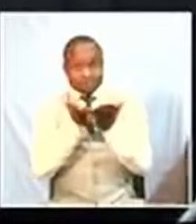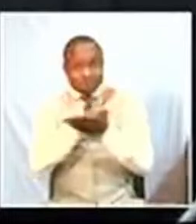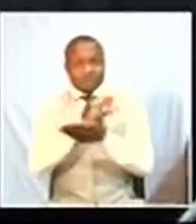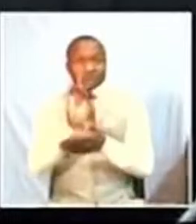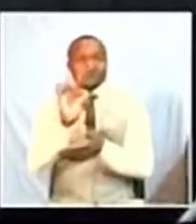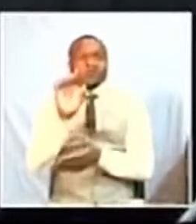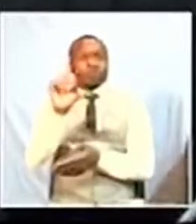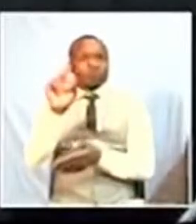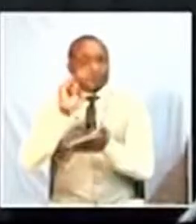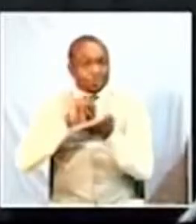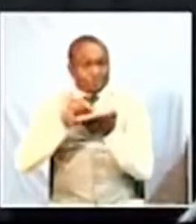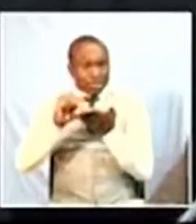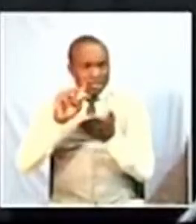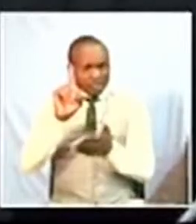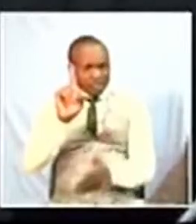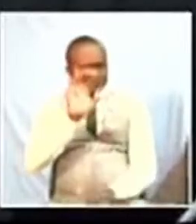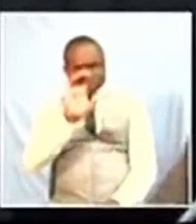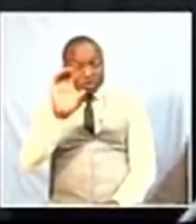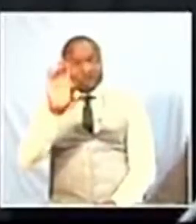spent